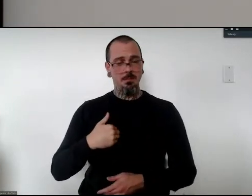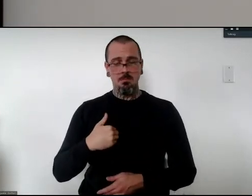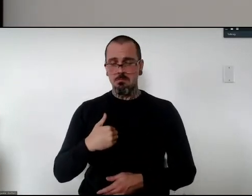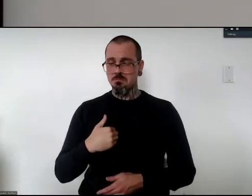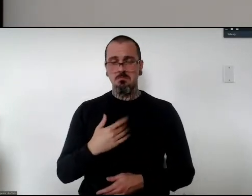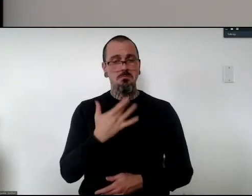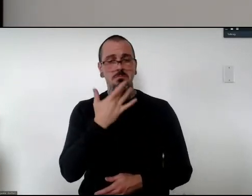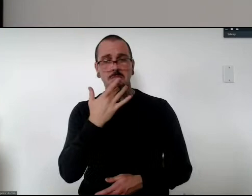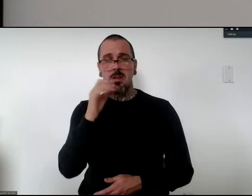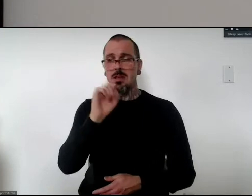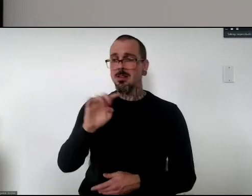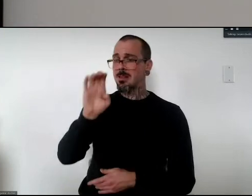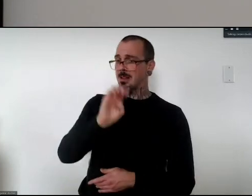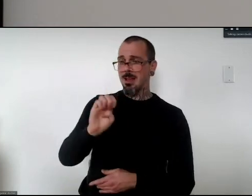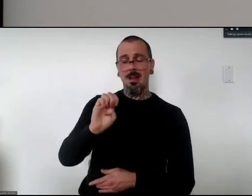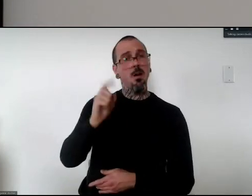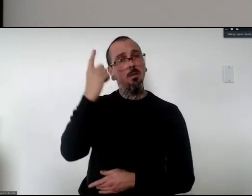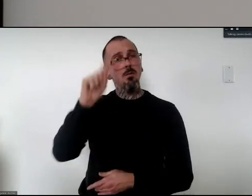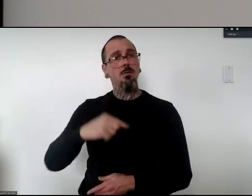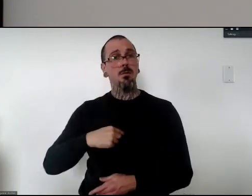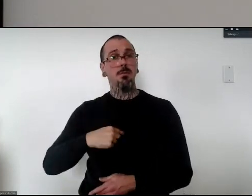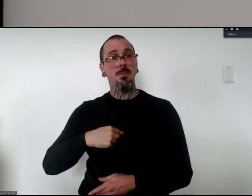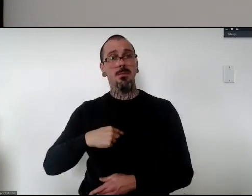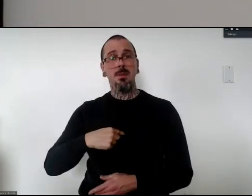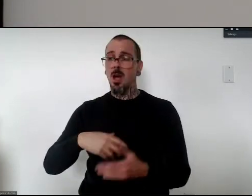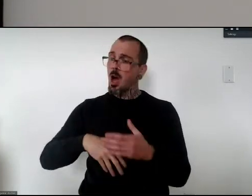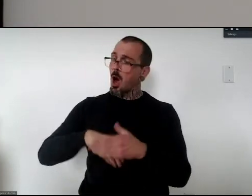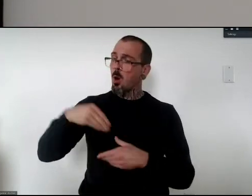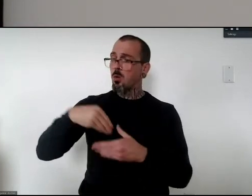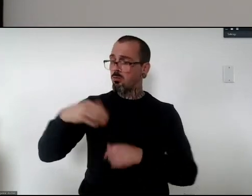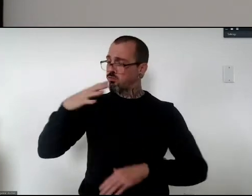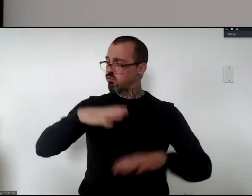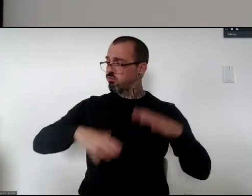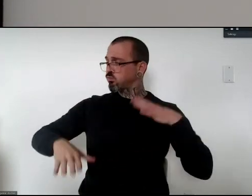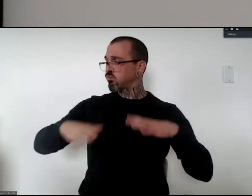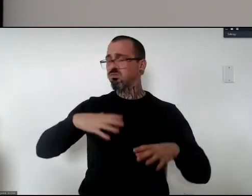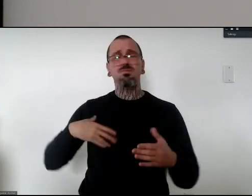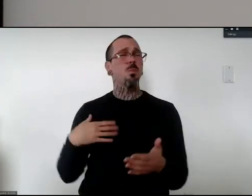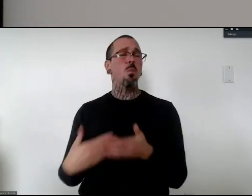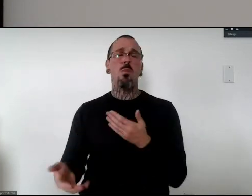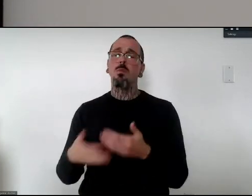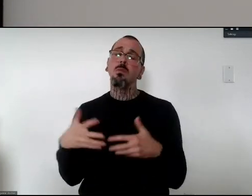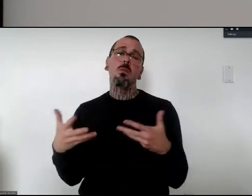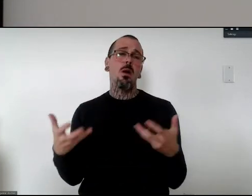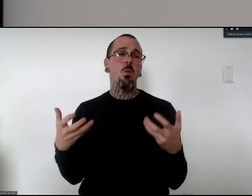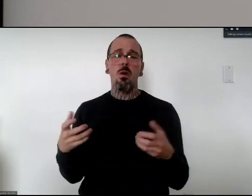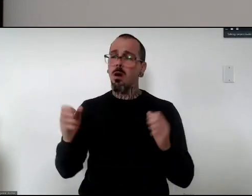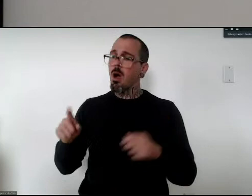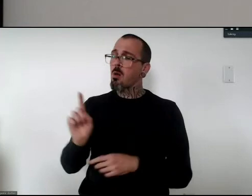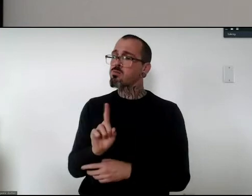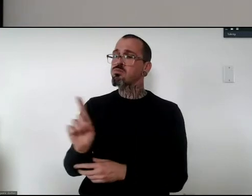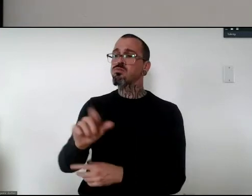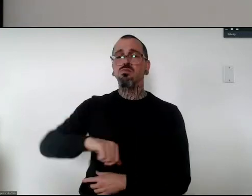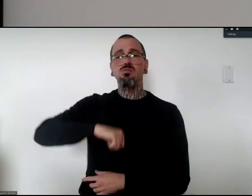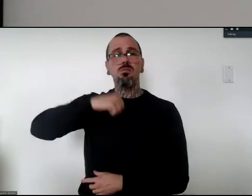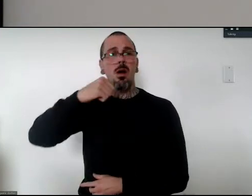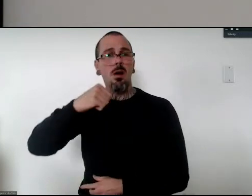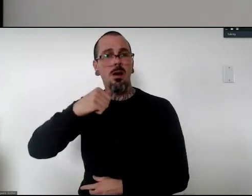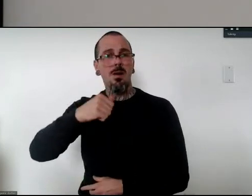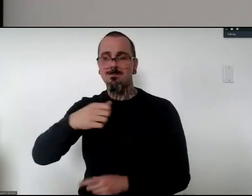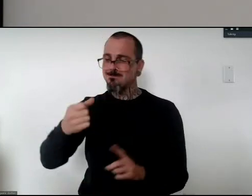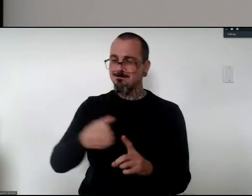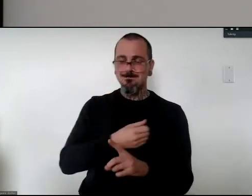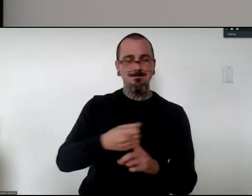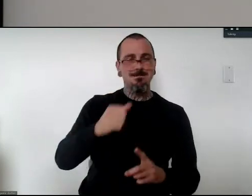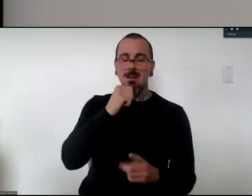be able to go out wearing what I love without fearing the consequences. I am a woman. Why